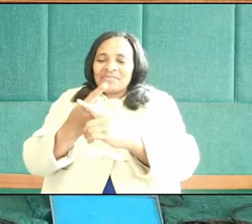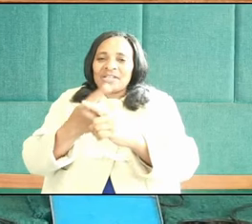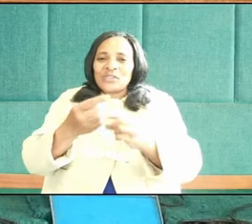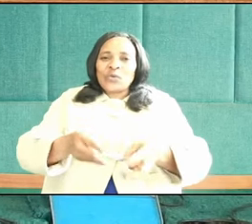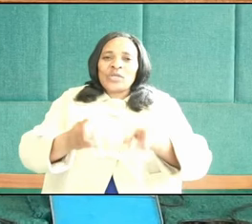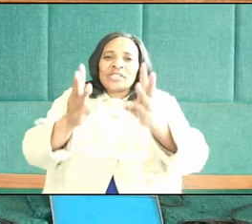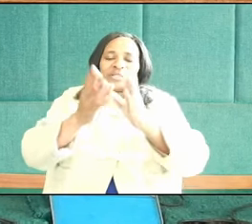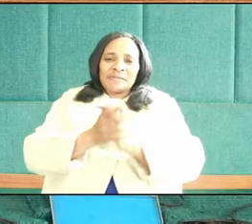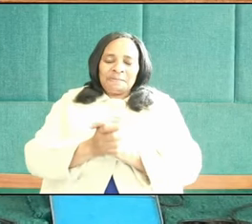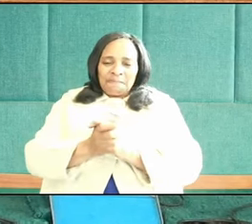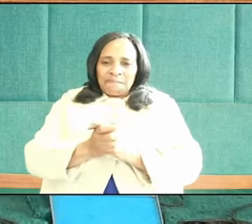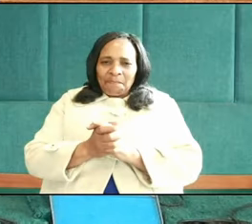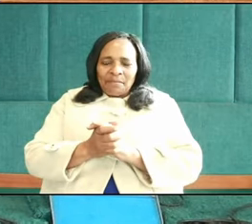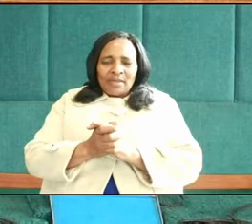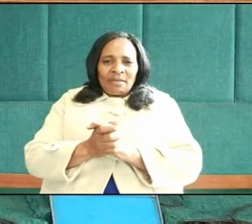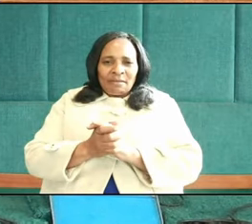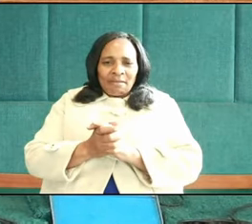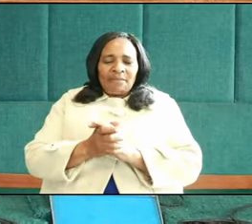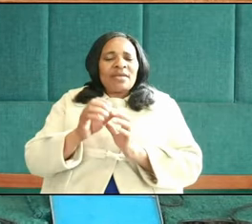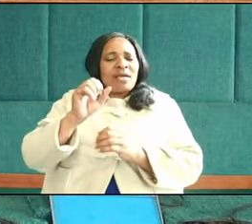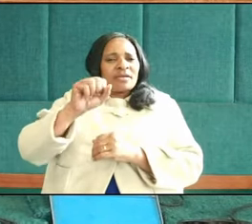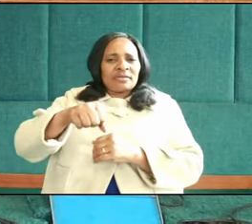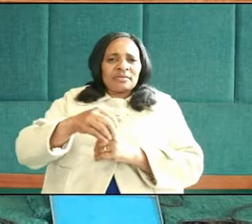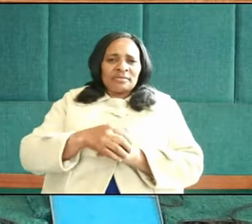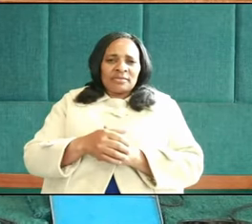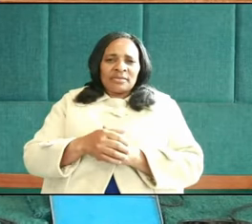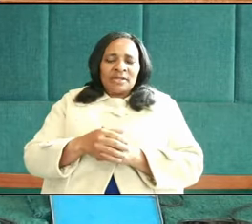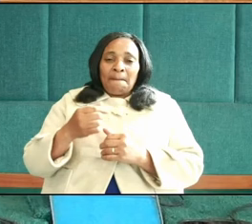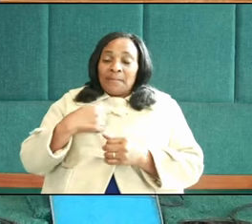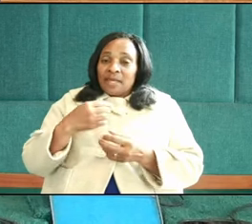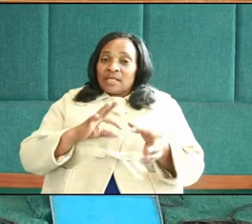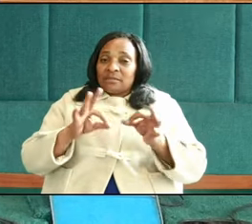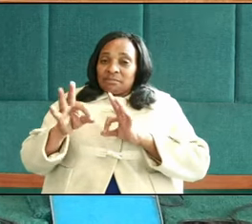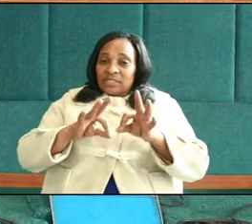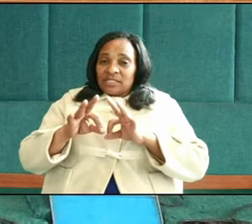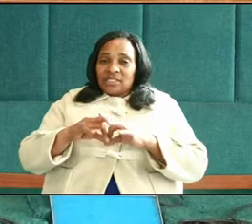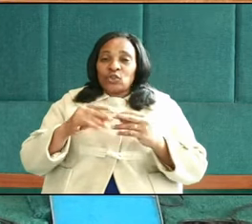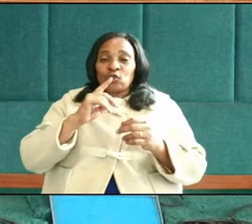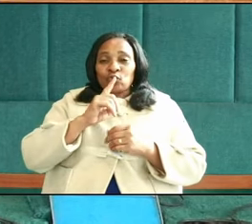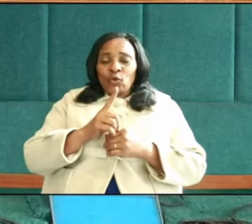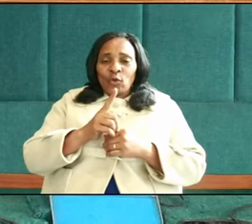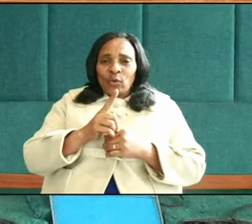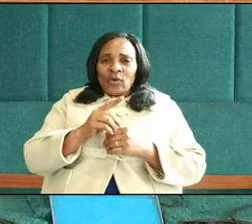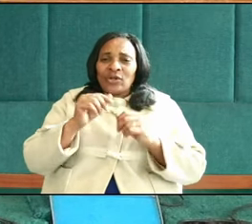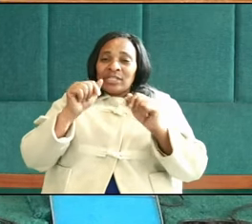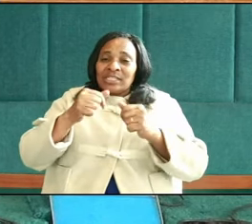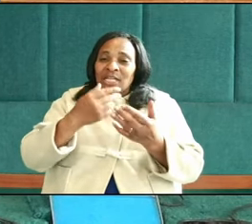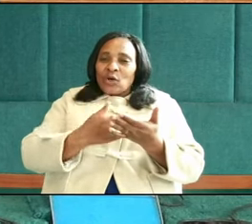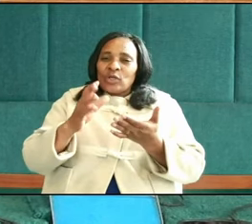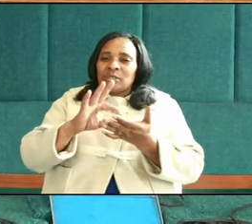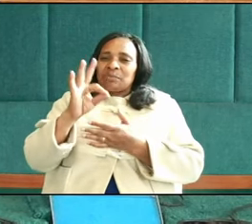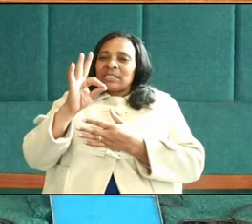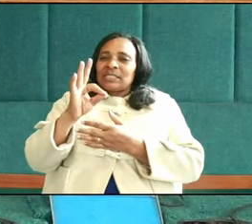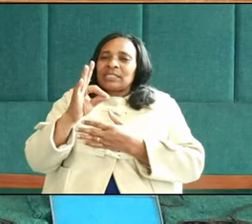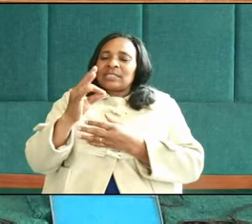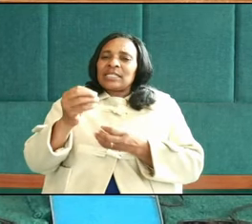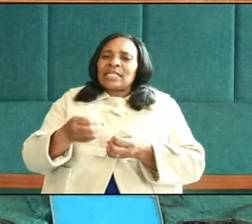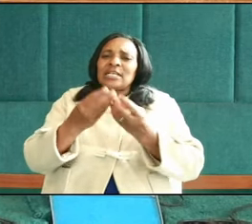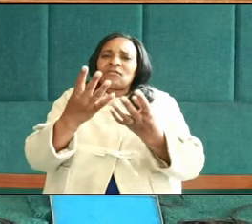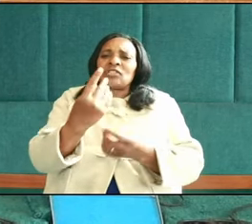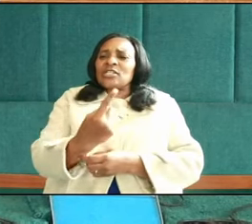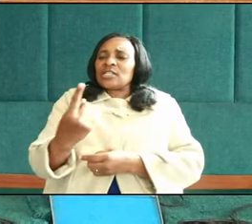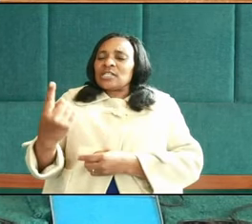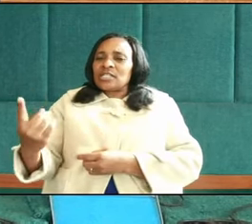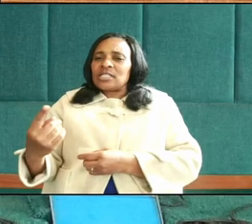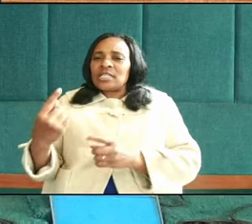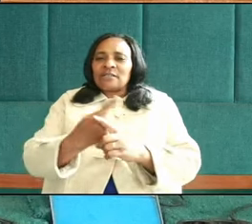Unity in diversity? Yes, let me explain. So, the Holy Spirit gives each one of us